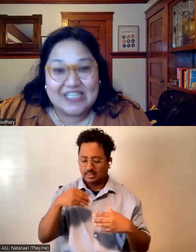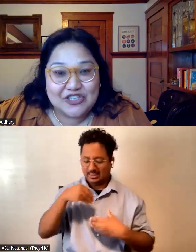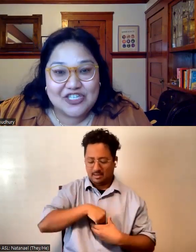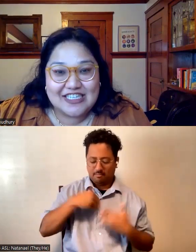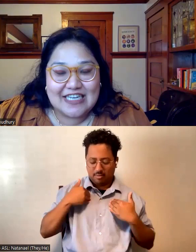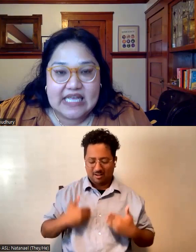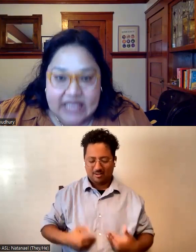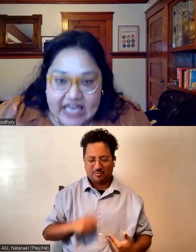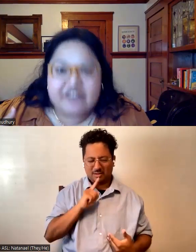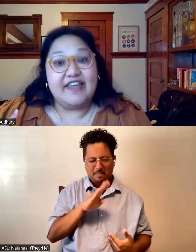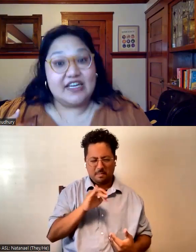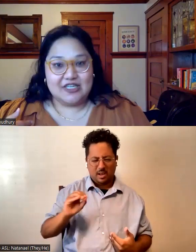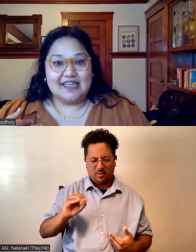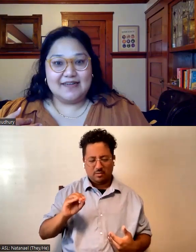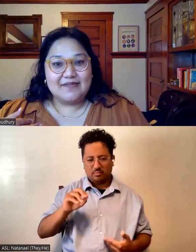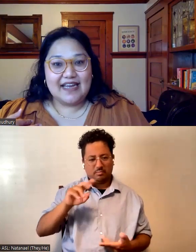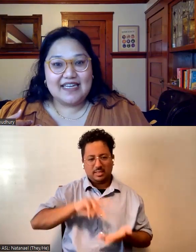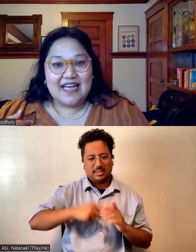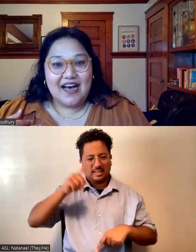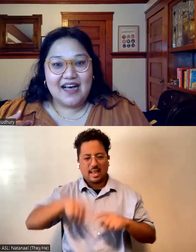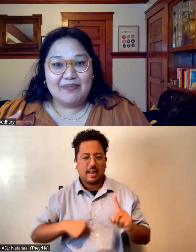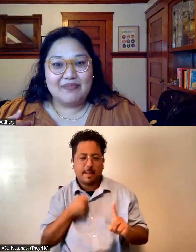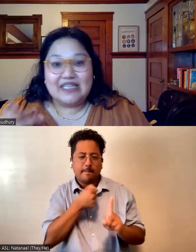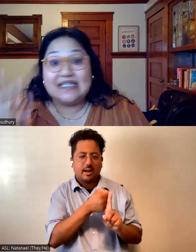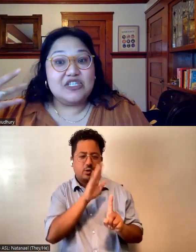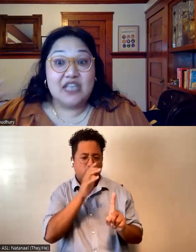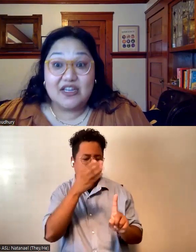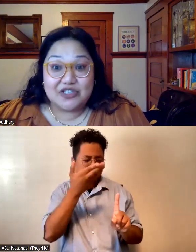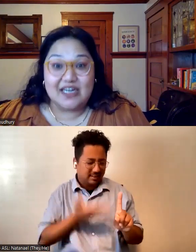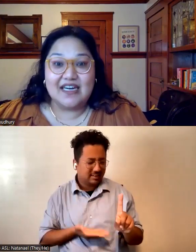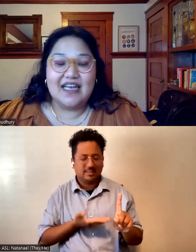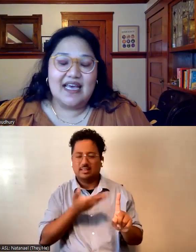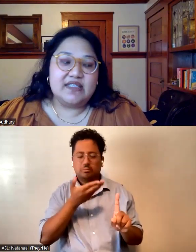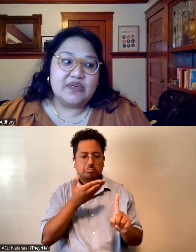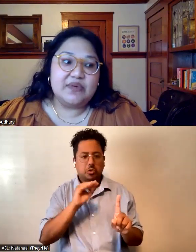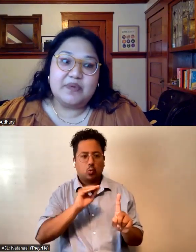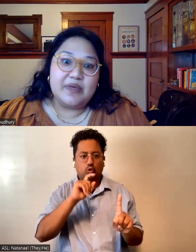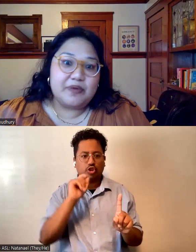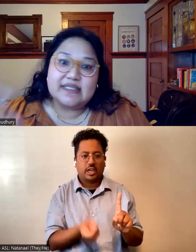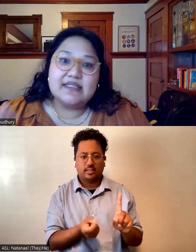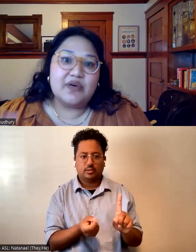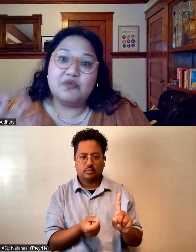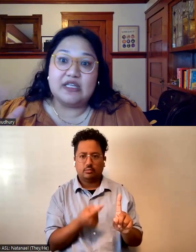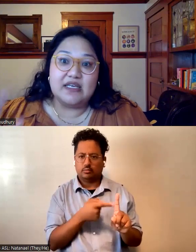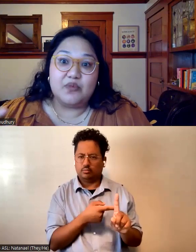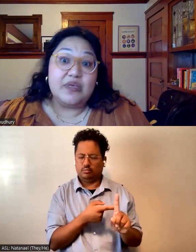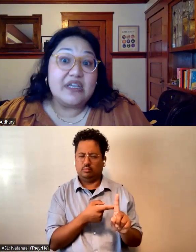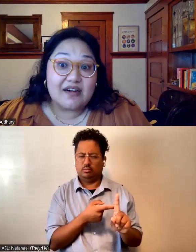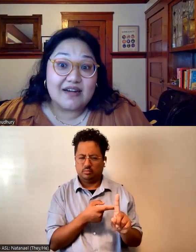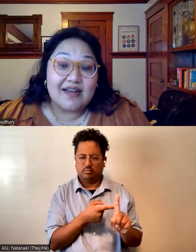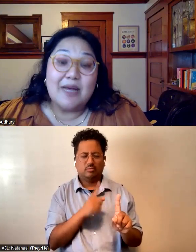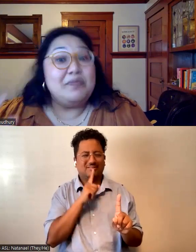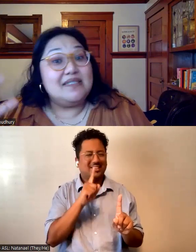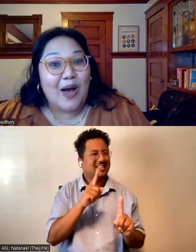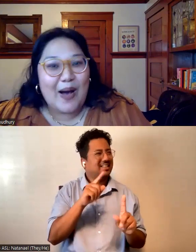and digestion can't affect her, right? It doesn't change her. And so it presents like a really